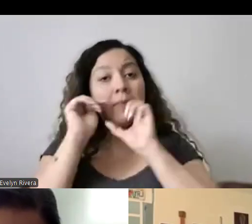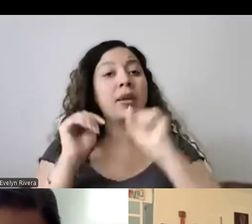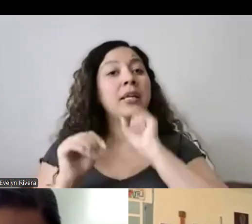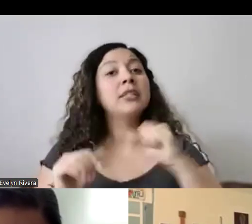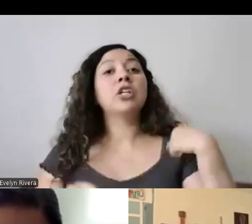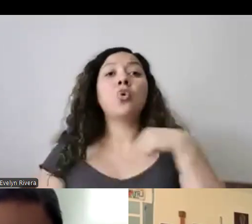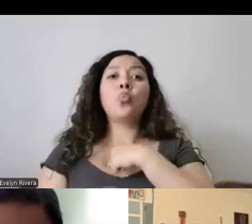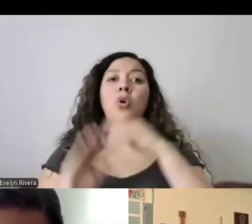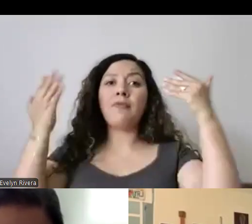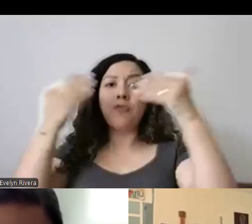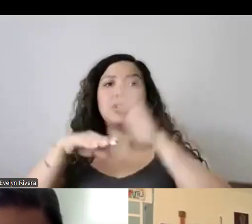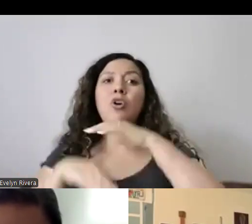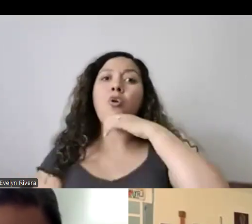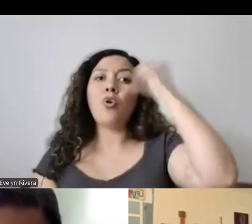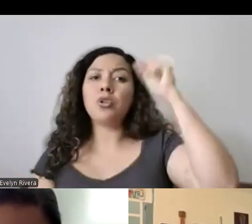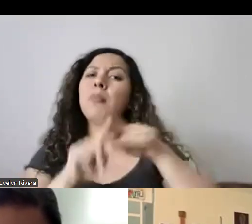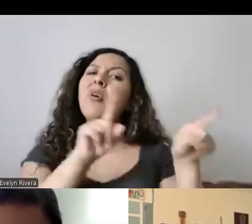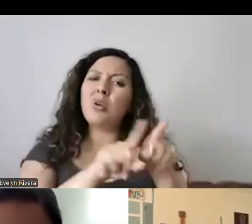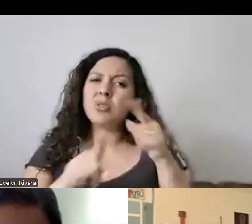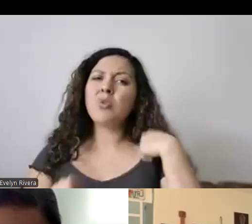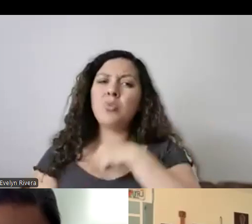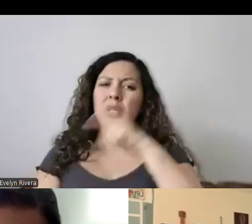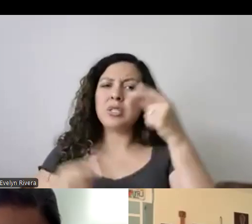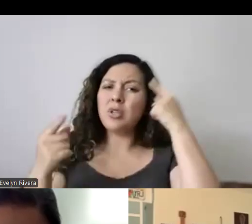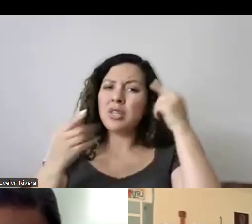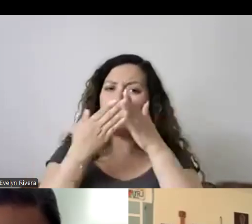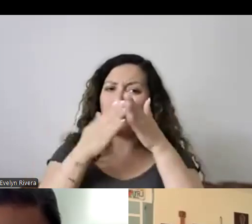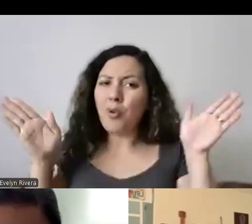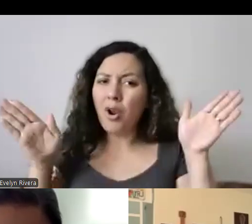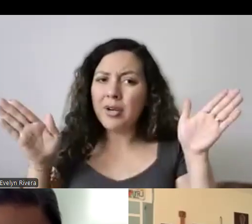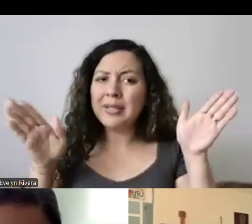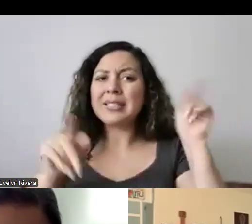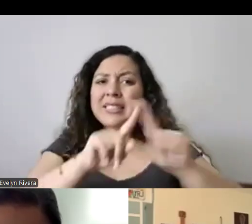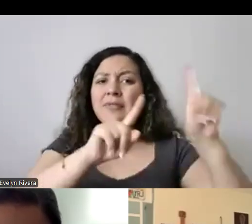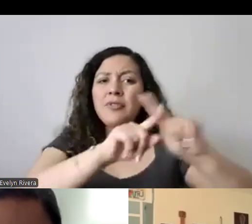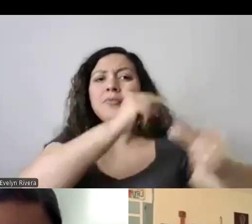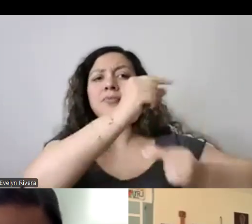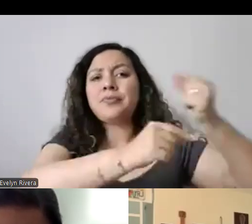have this great opportunity to think more broadly around intergenerational engagement.